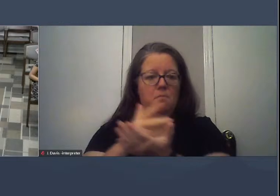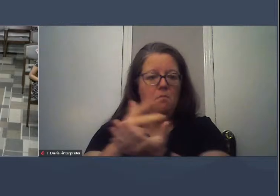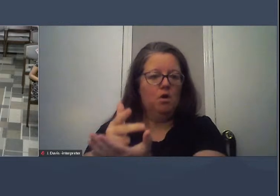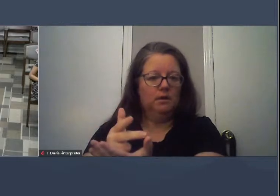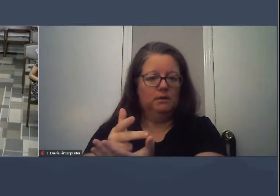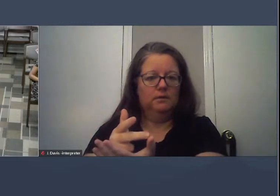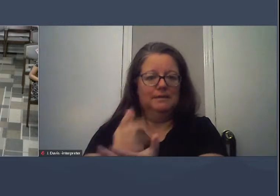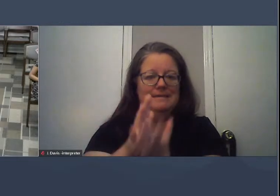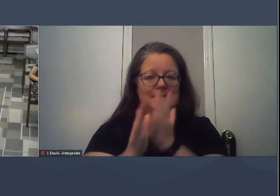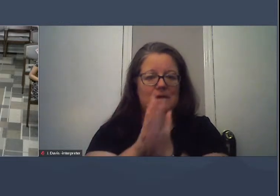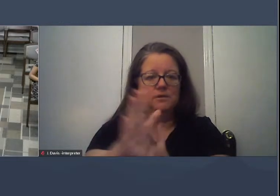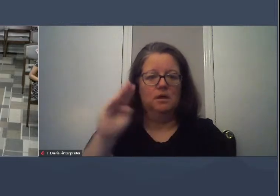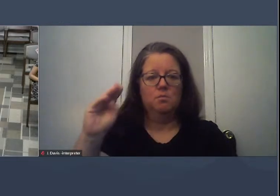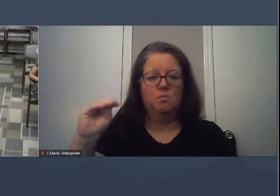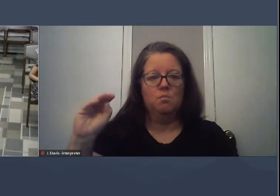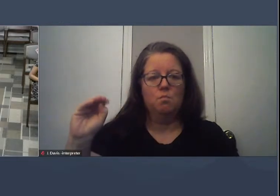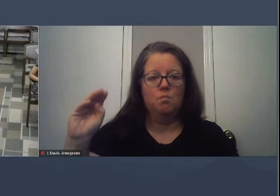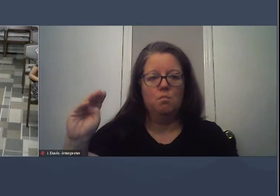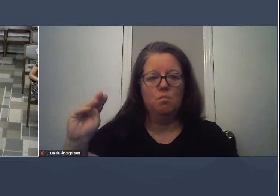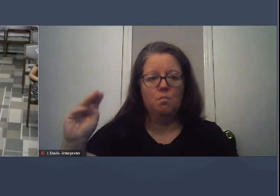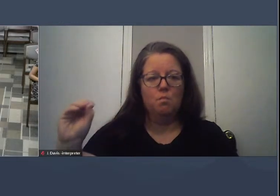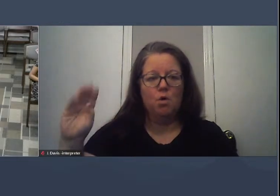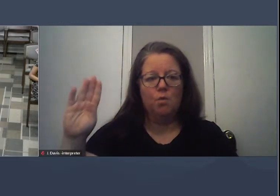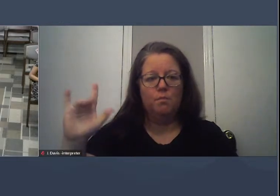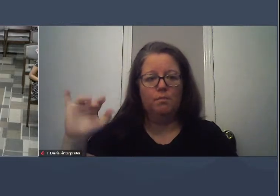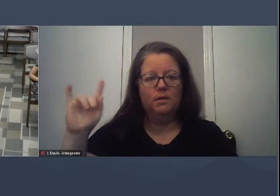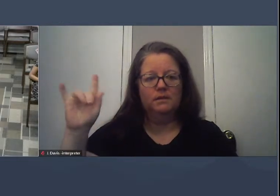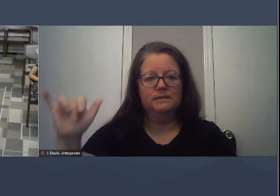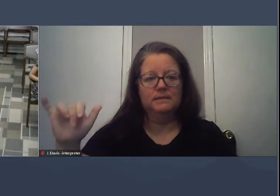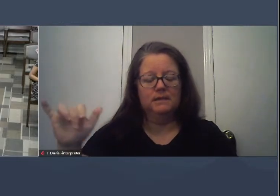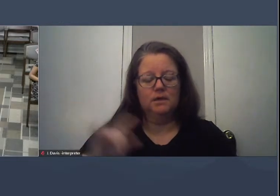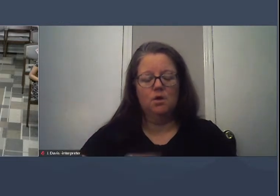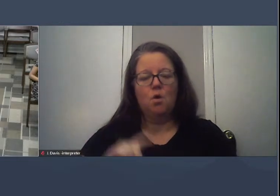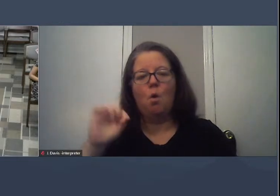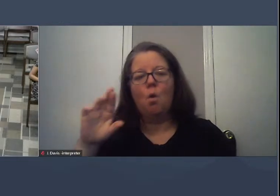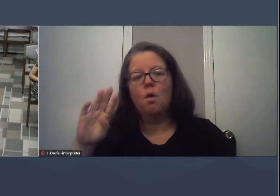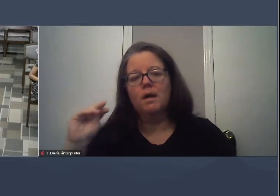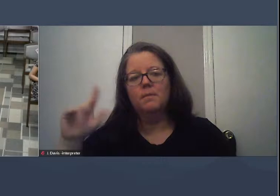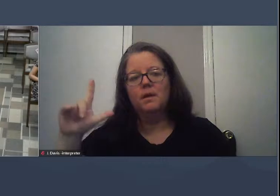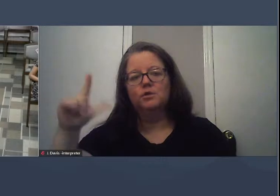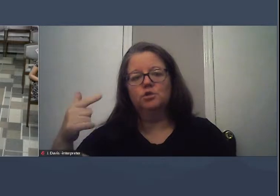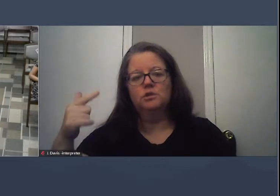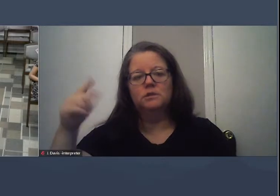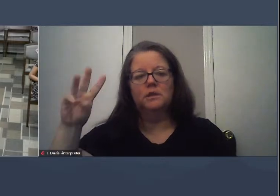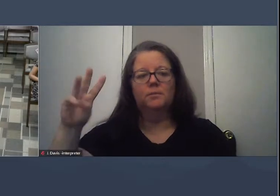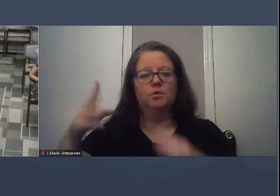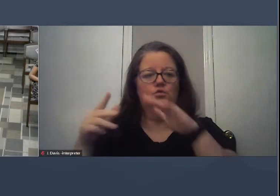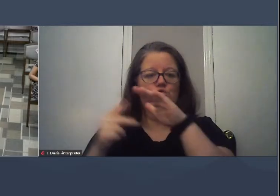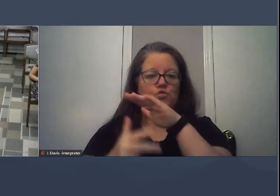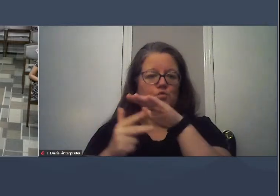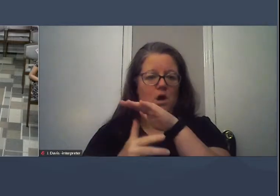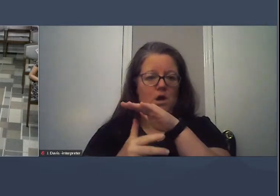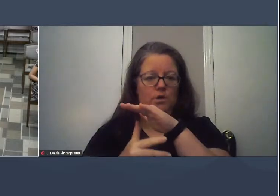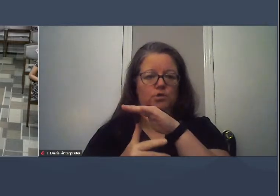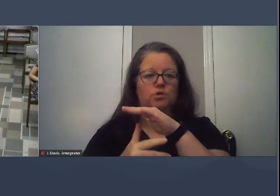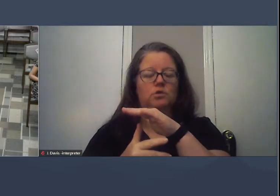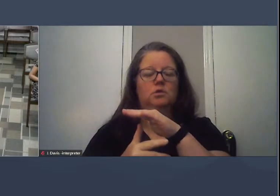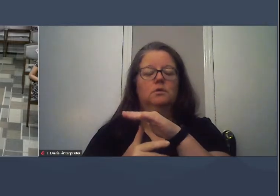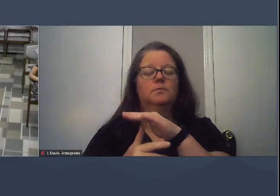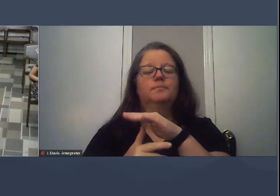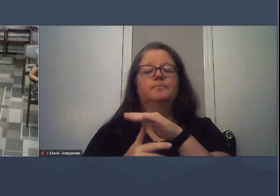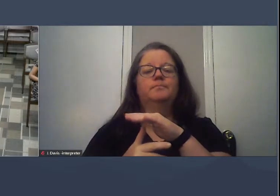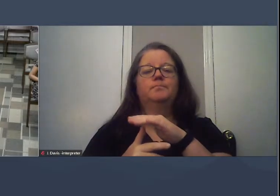Downtown Mobility Center or the MLGW garage is, as Councilman Martavius